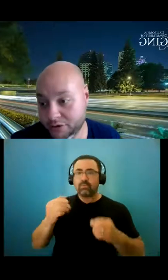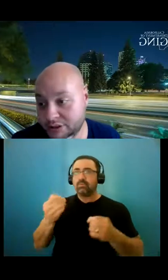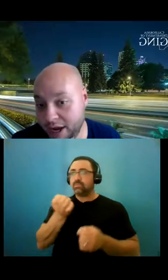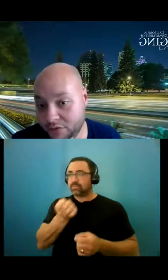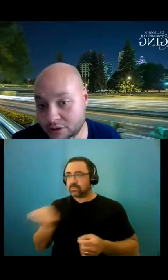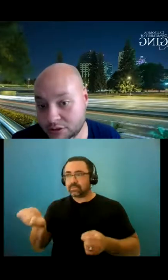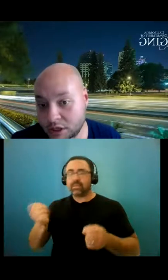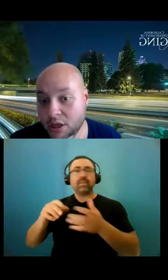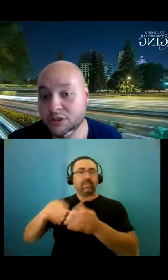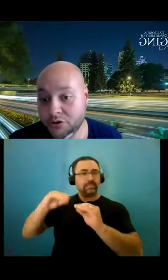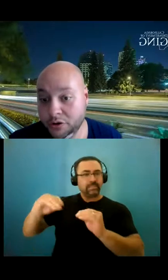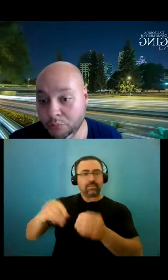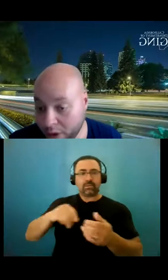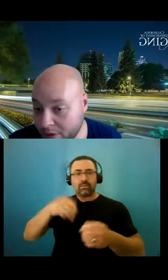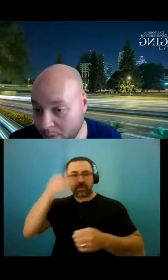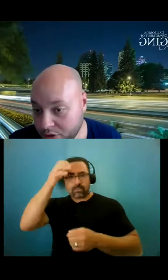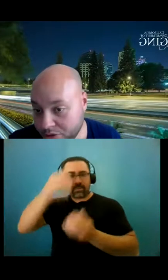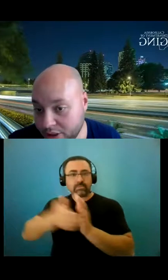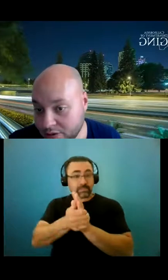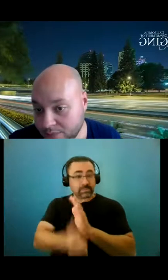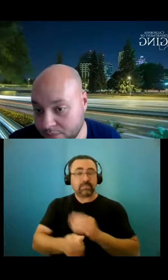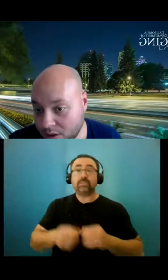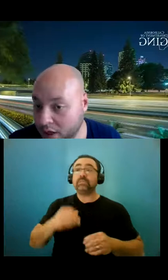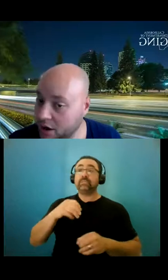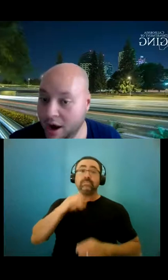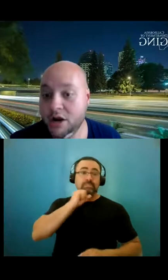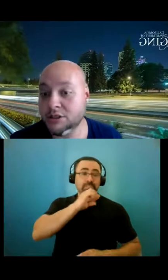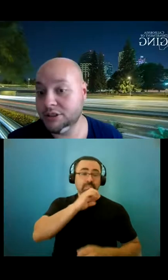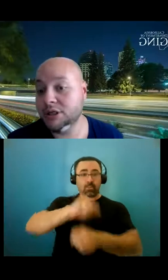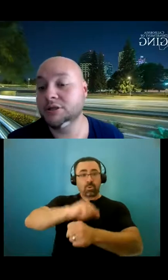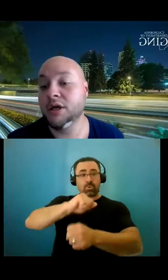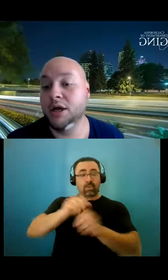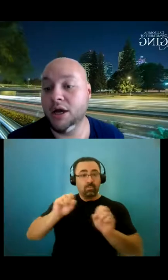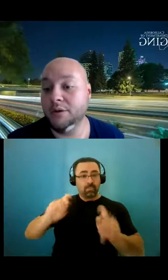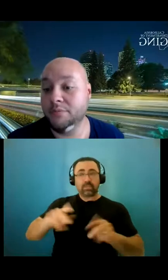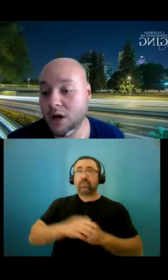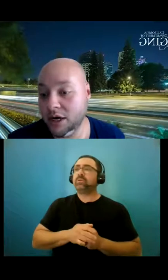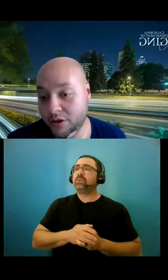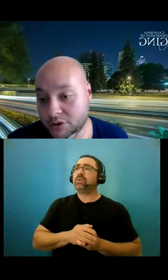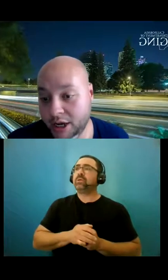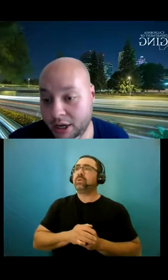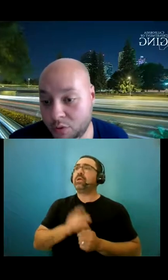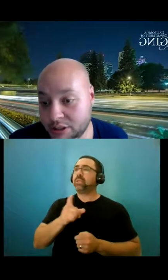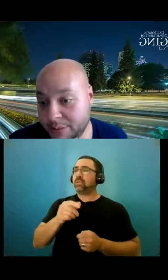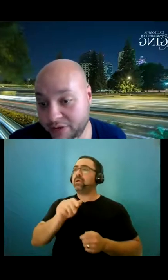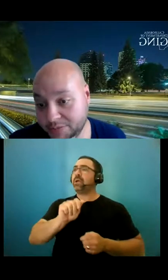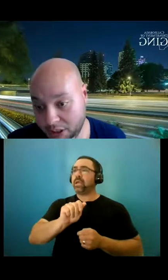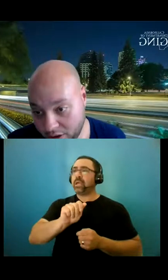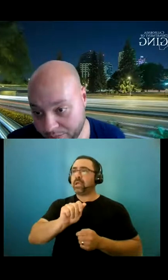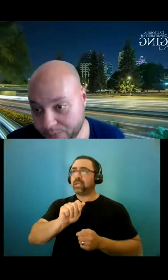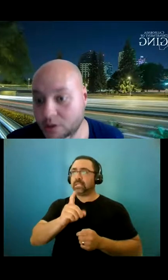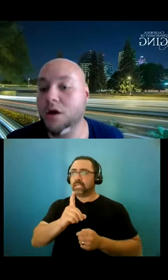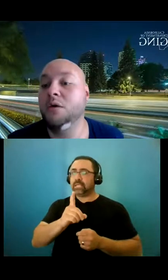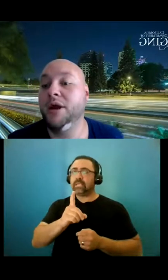digital literacy efforts, senior employment opportunities. Again, our ADRCs got another one-time investment